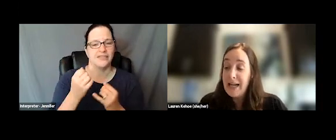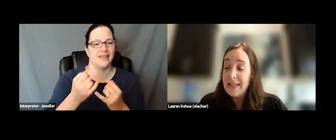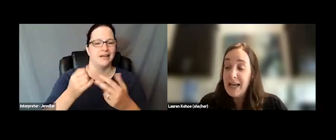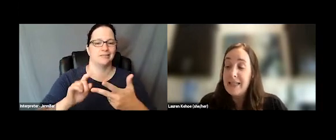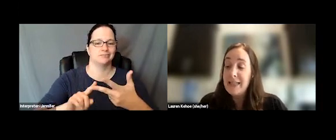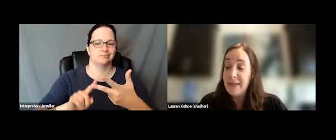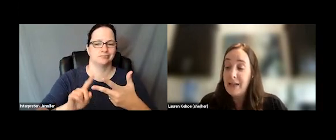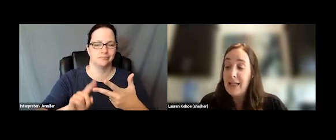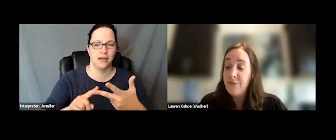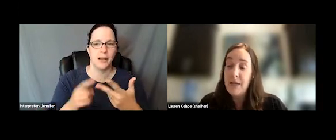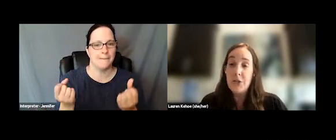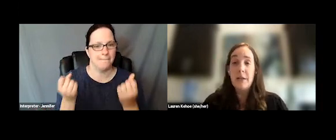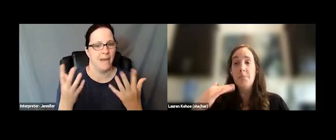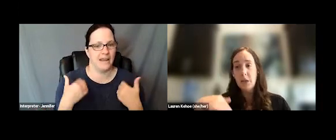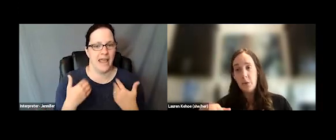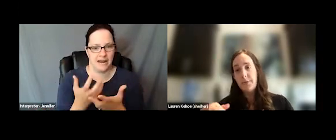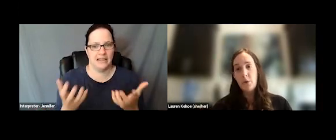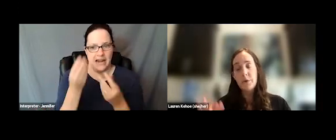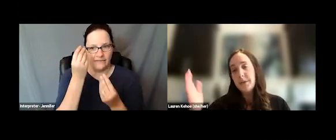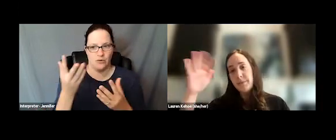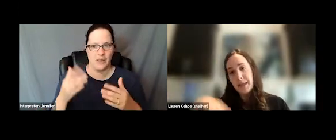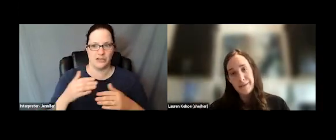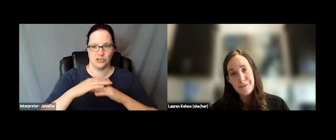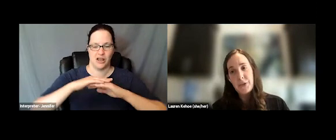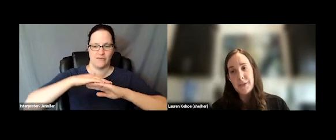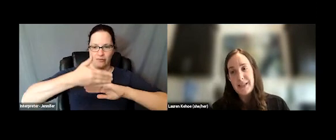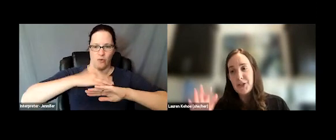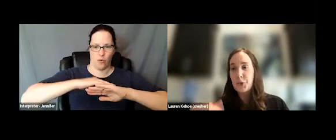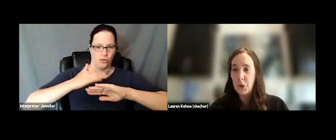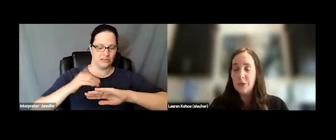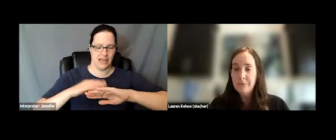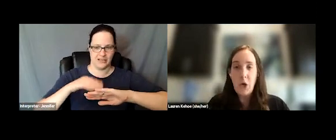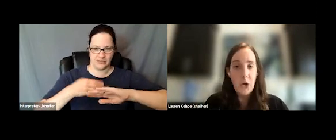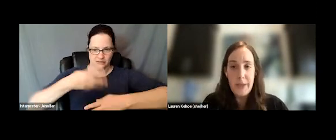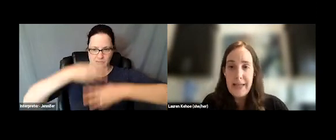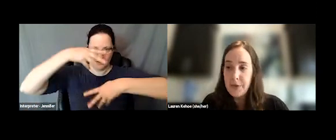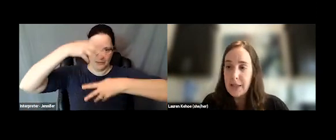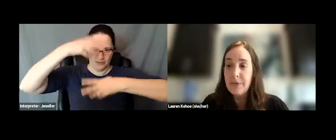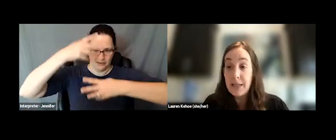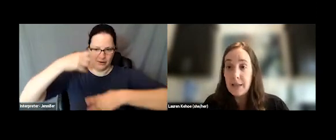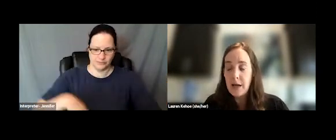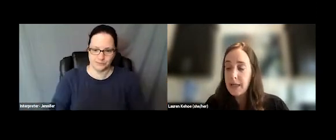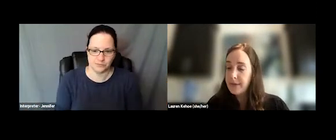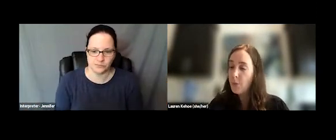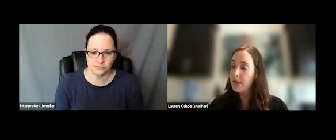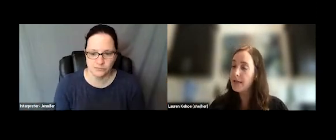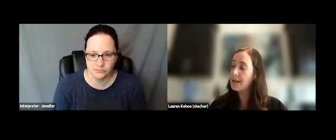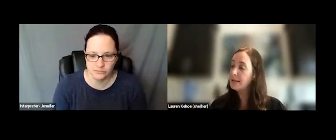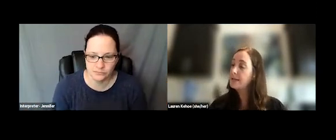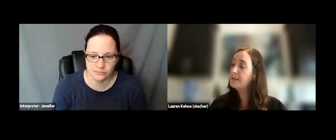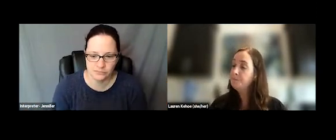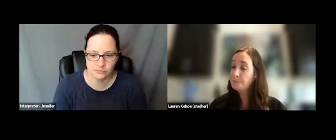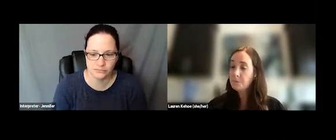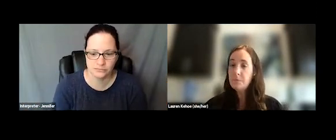many guides had significant information below the fold, meaning students had to scroll all the way down to kind of get to the content they wanted